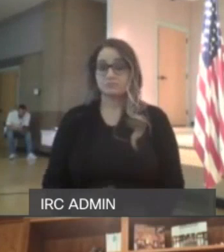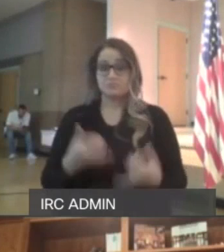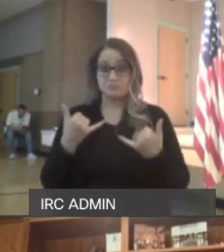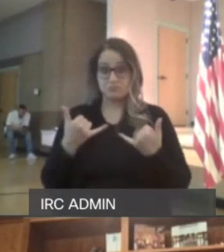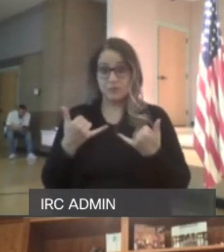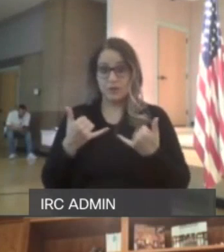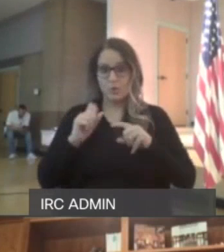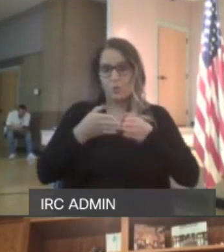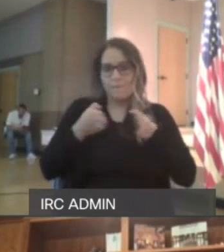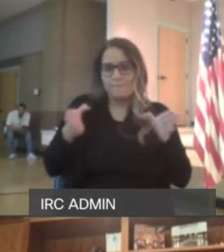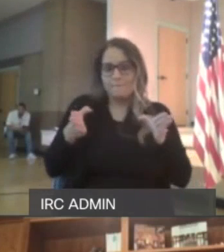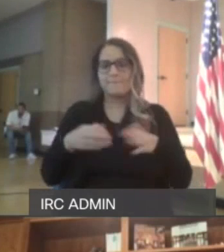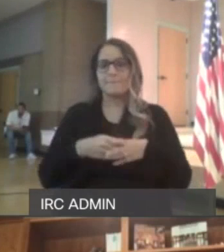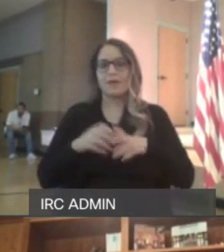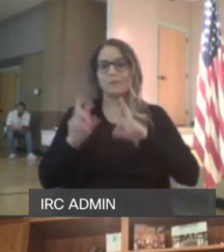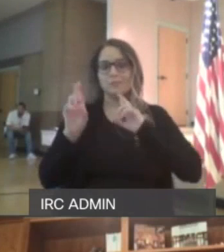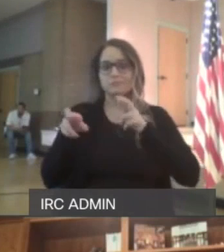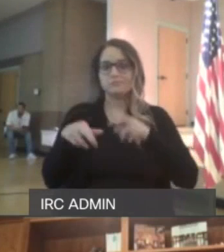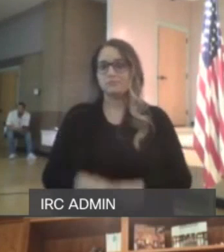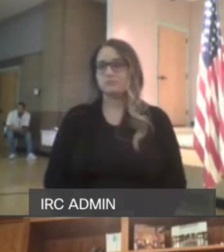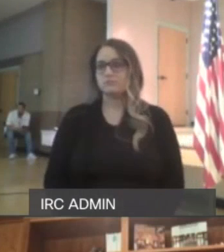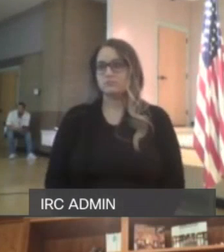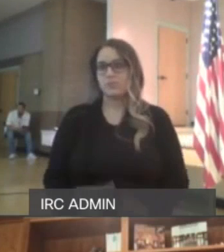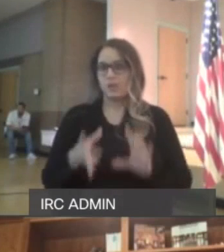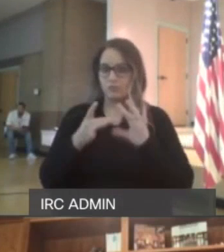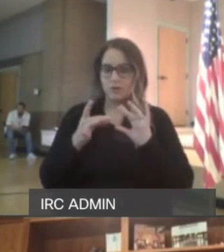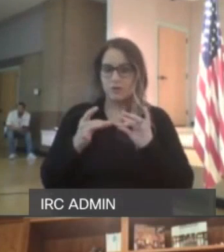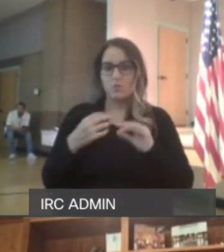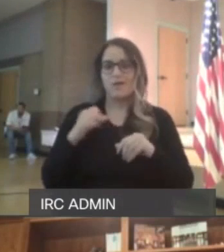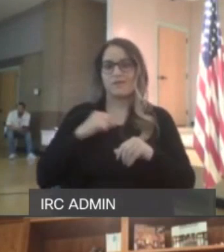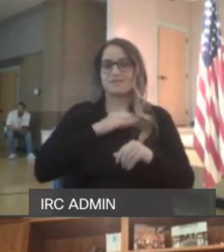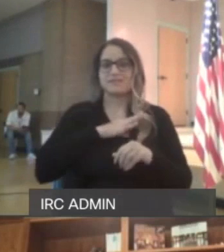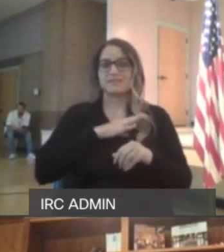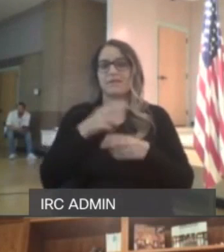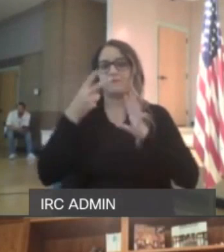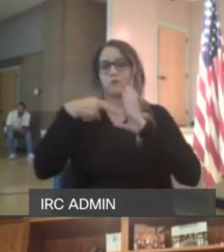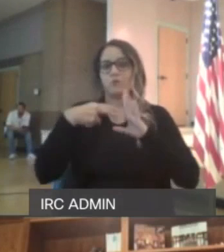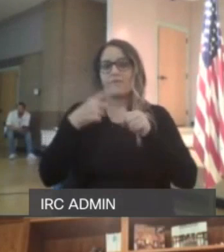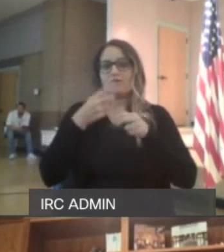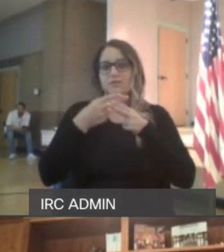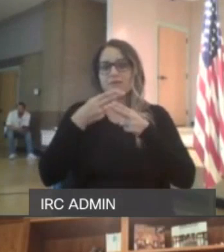At this time, we'll go to public comment and we'll have staff read the first names of the speaker.